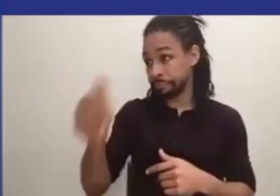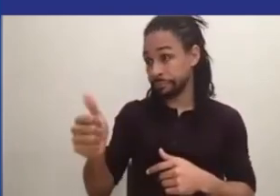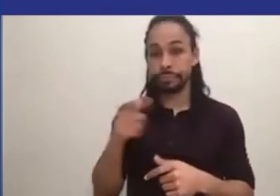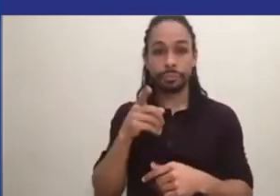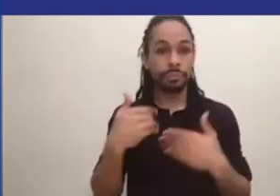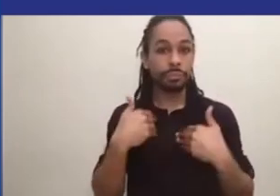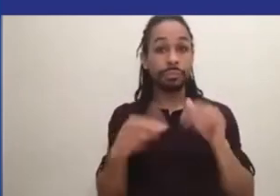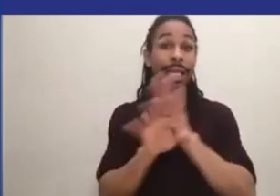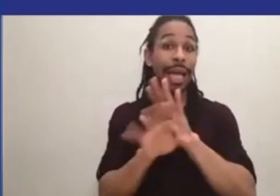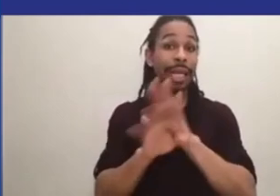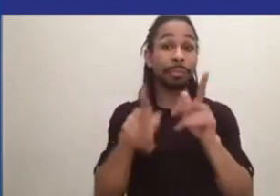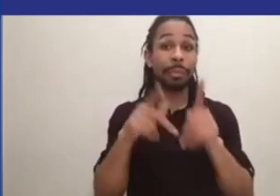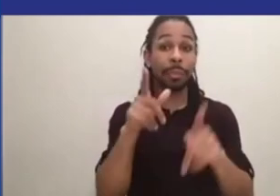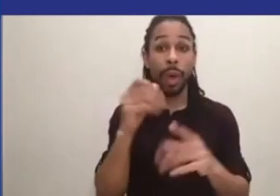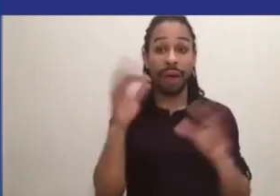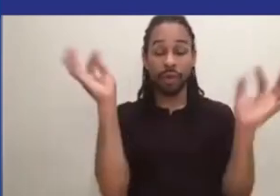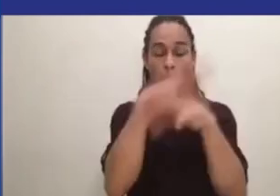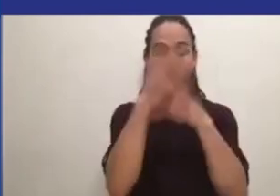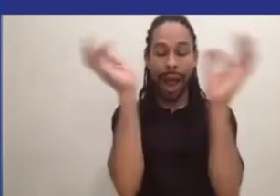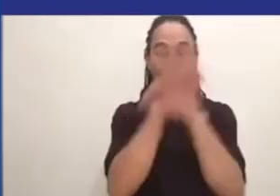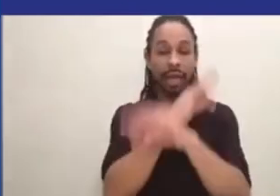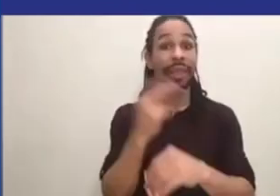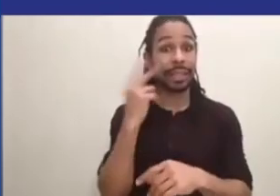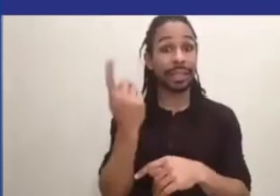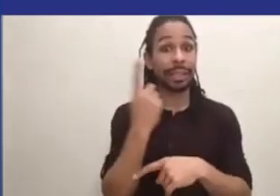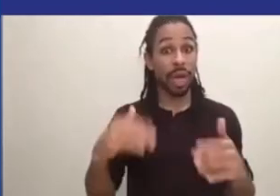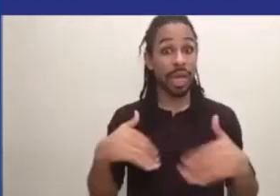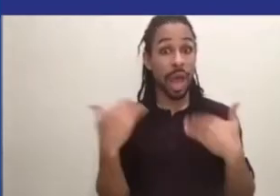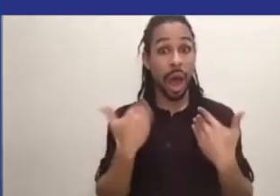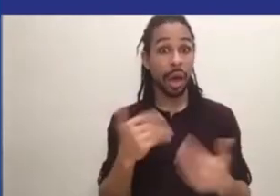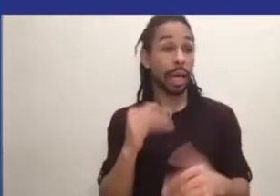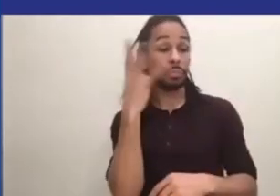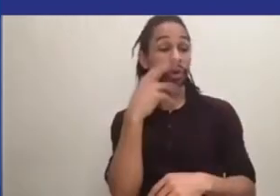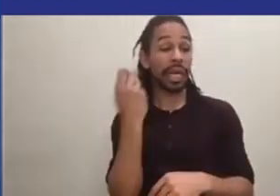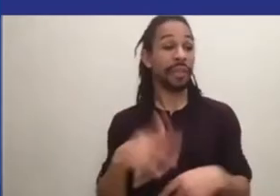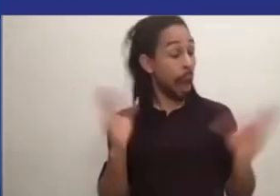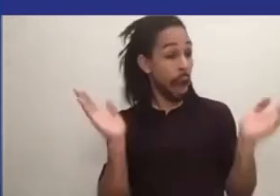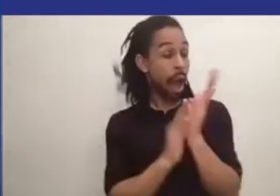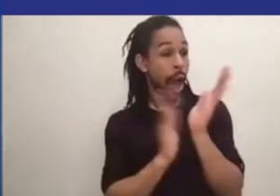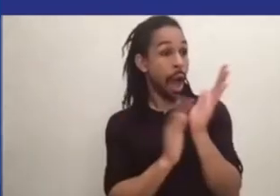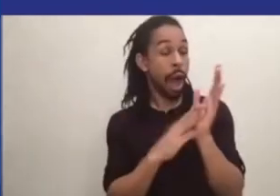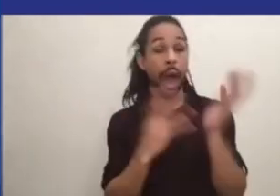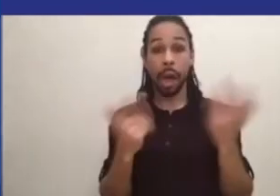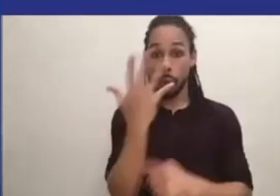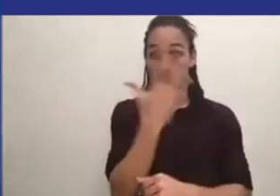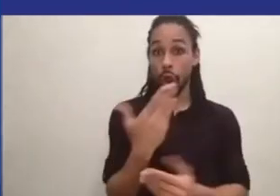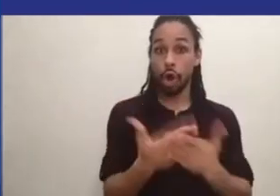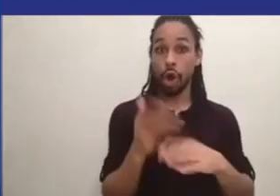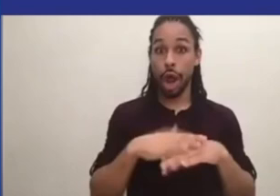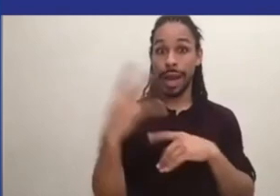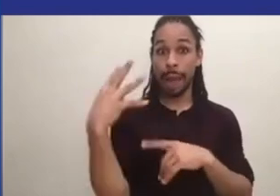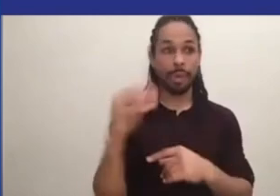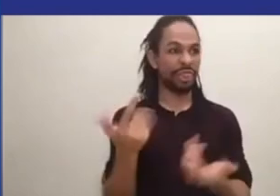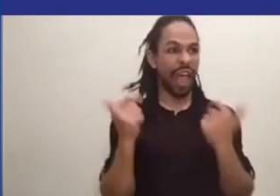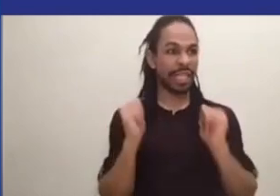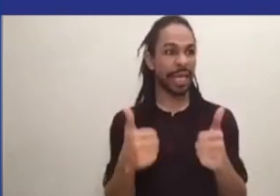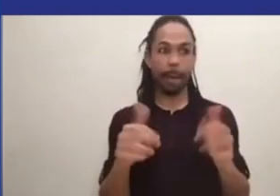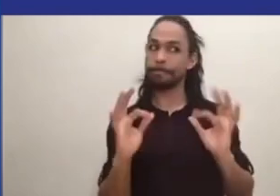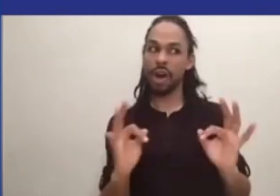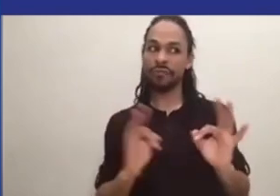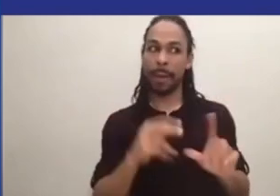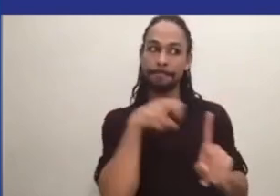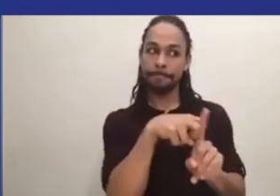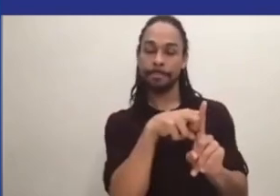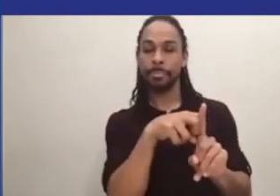people that have no idea. They just see someone young and pretty, and oh, they'll look good on camera. That's good, you know. But I think